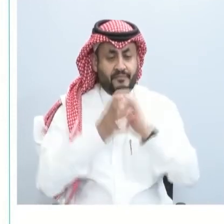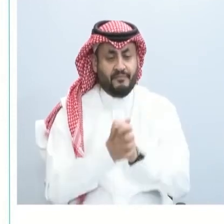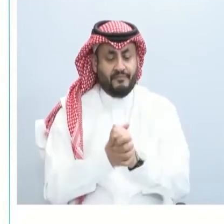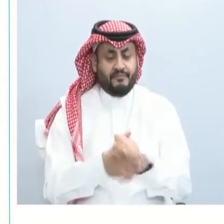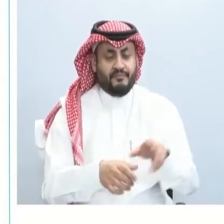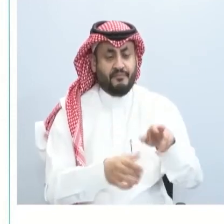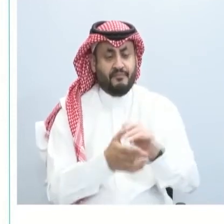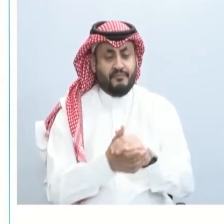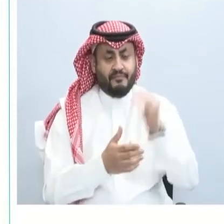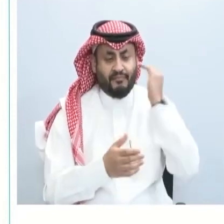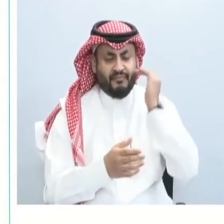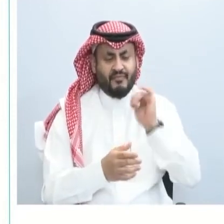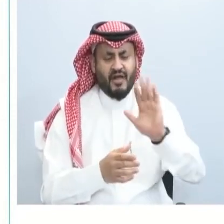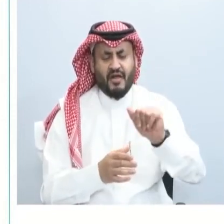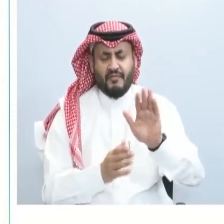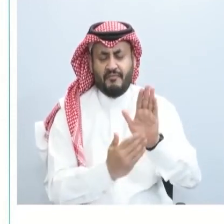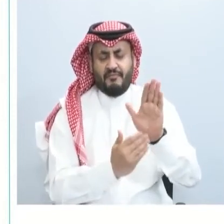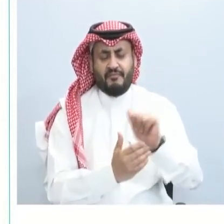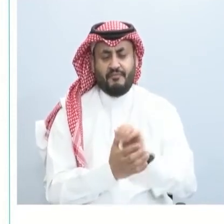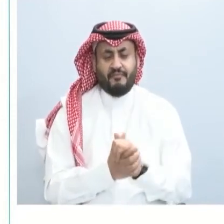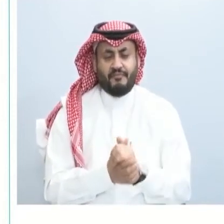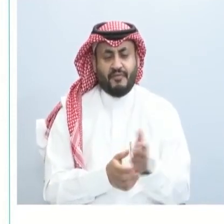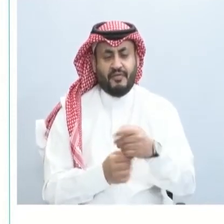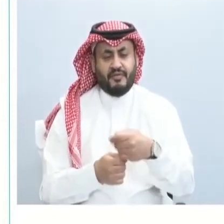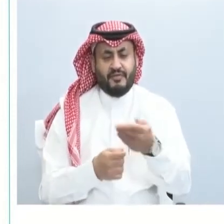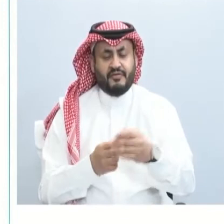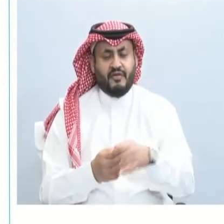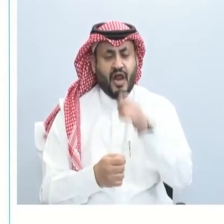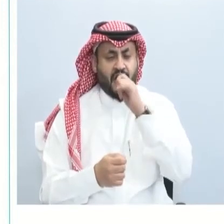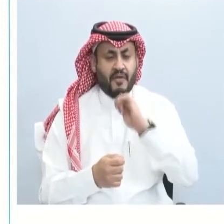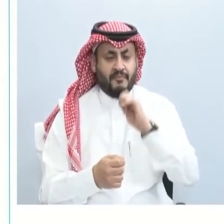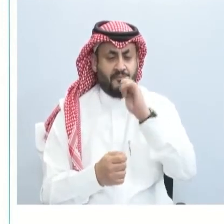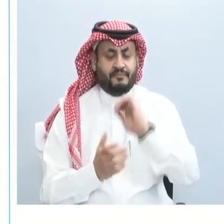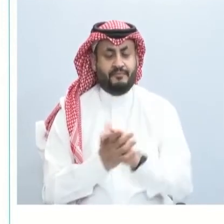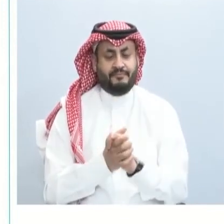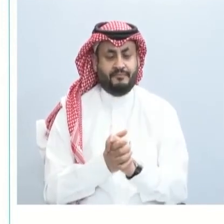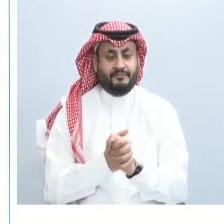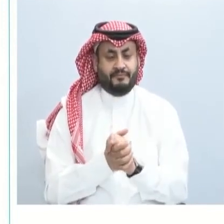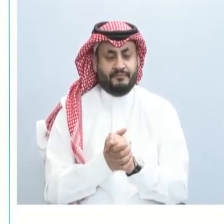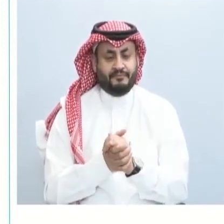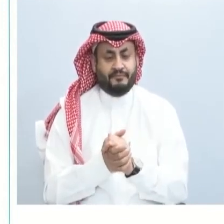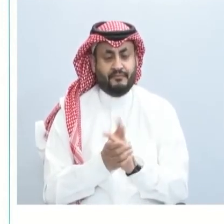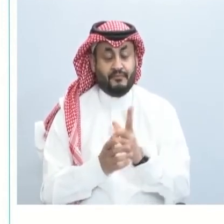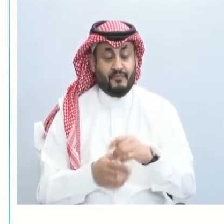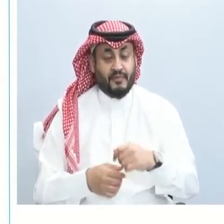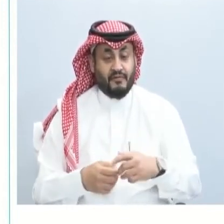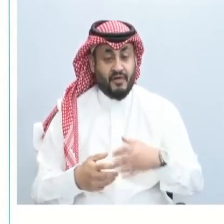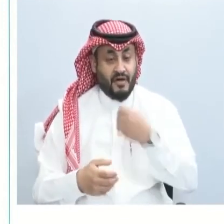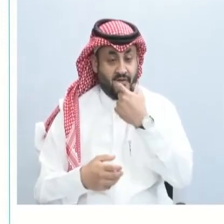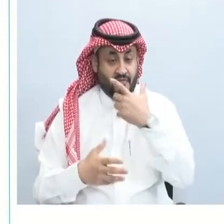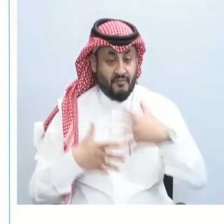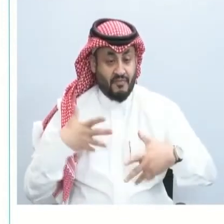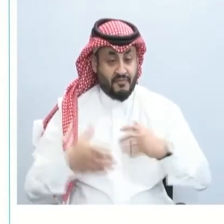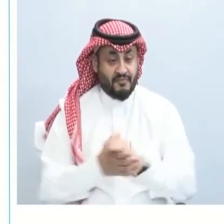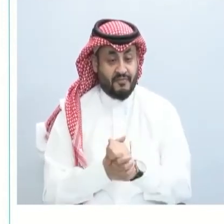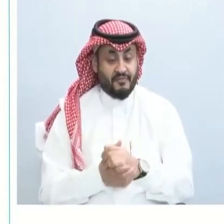My sister didn't want one, so he got her an ice cream. We were really good, so